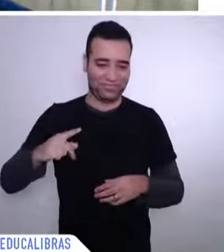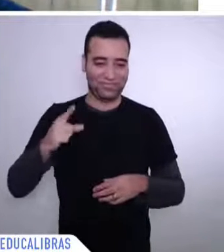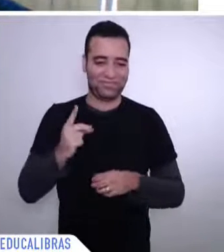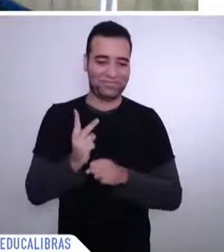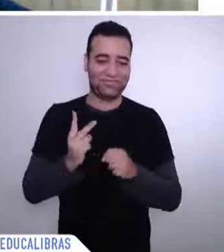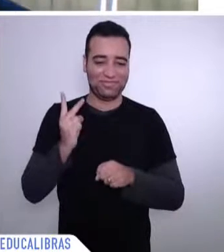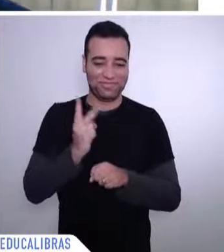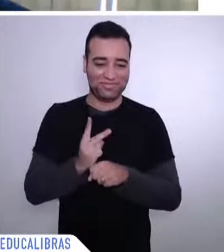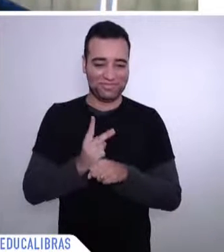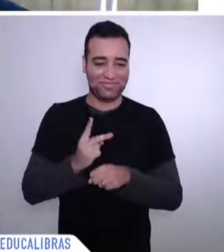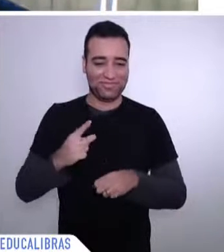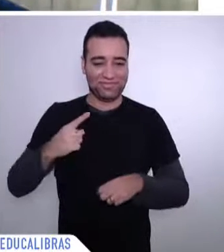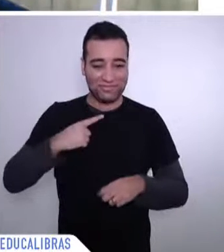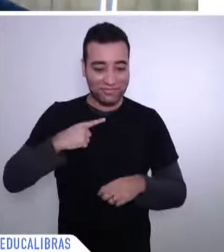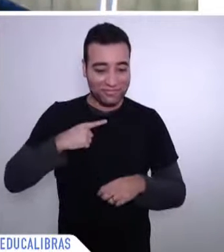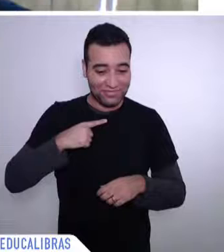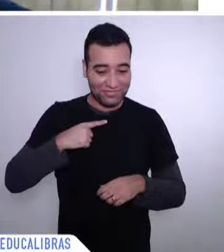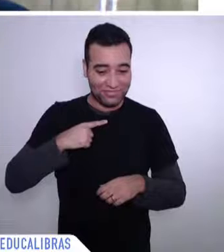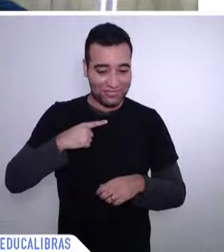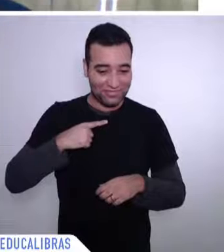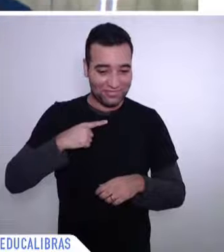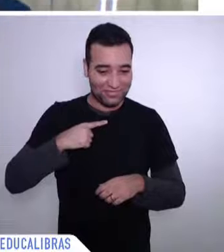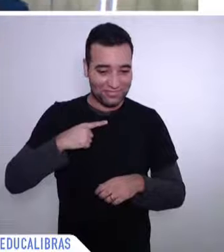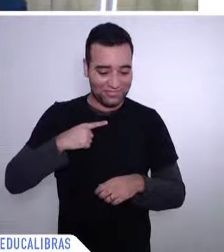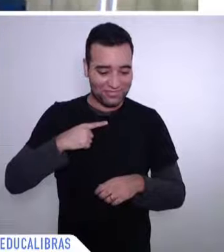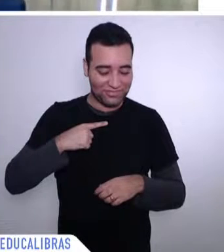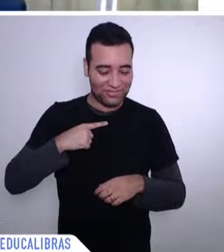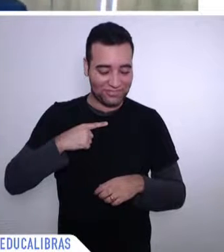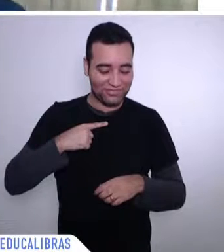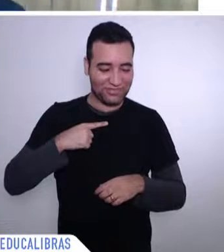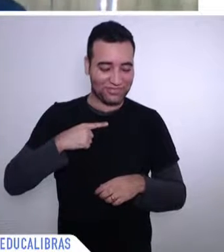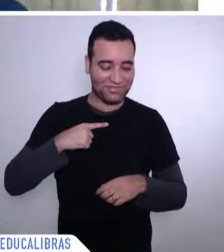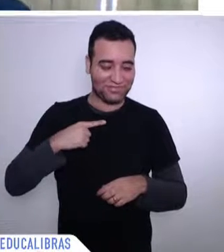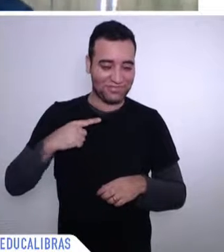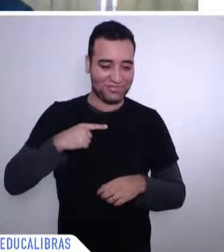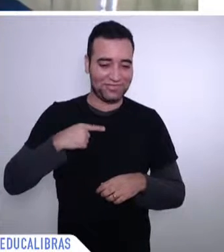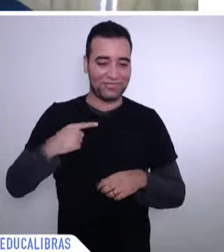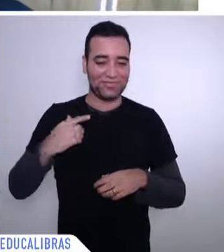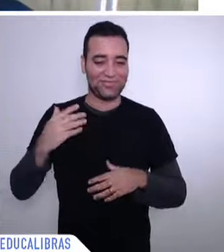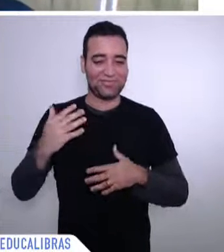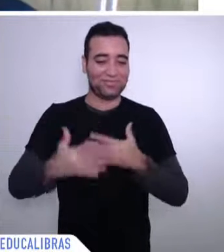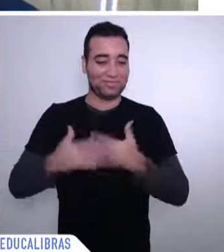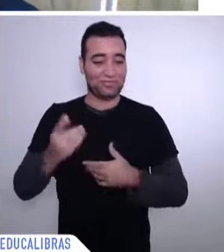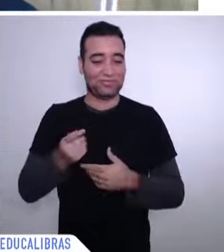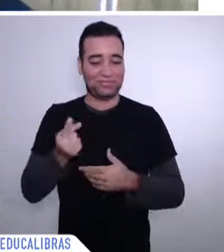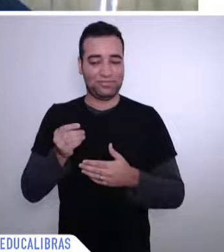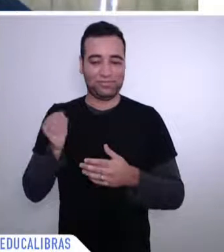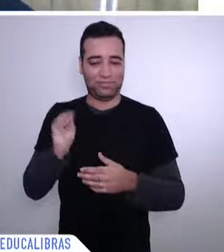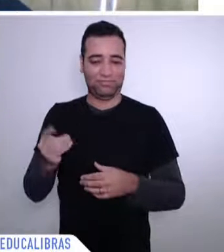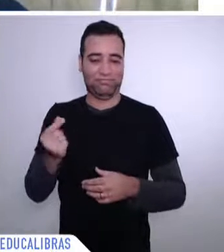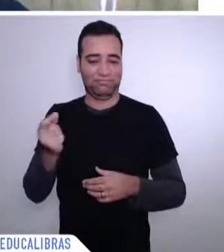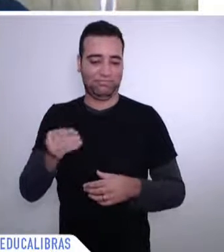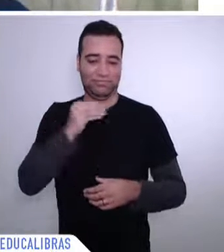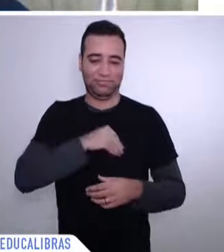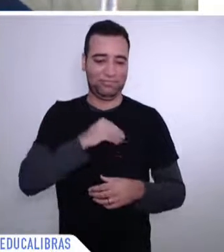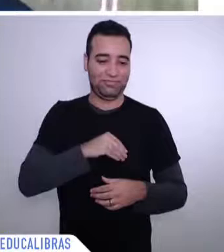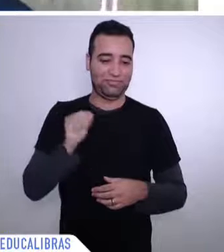in balance with the Brazilian GDP. This is called the positive indexing.